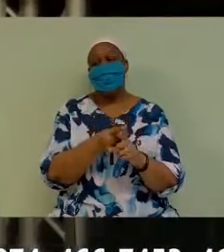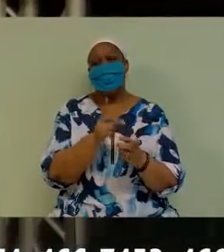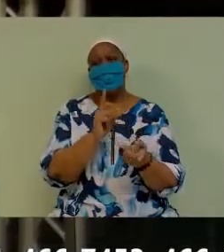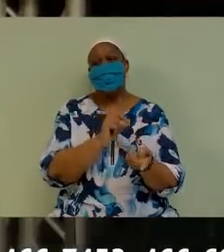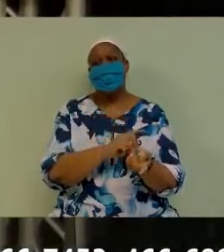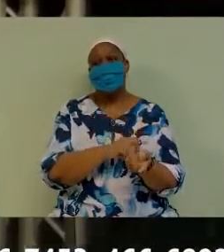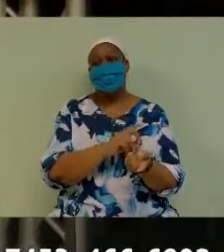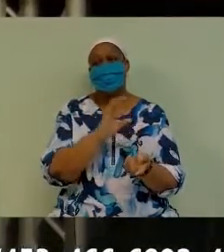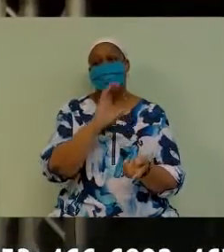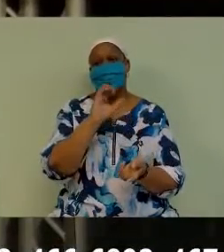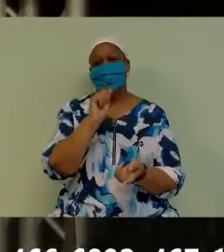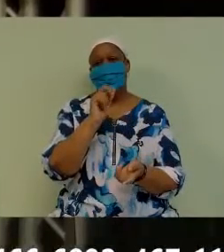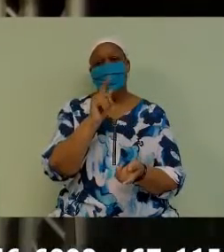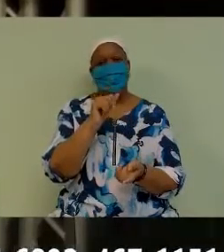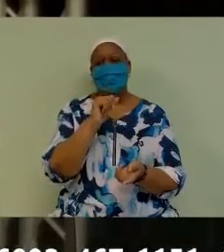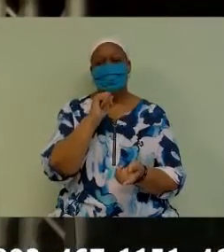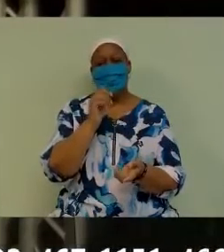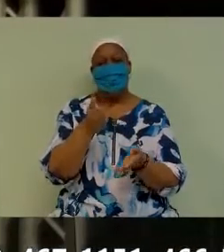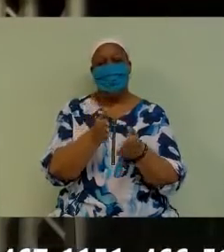her age.